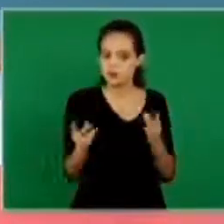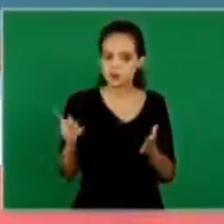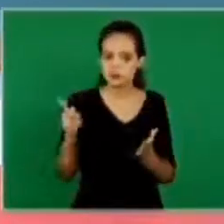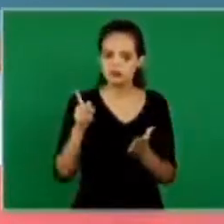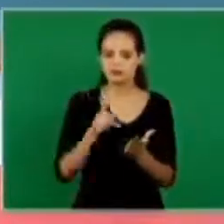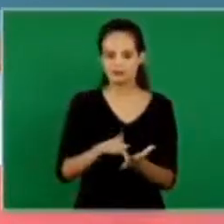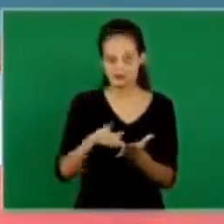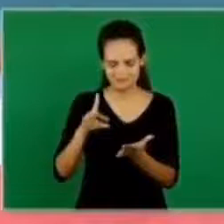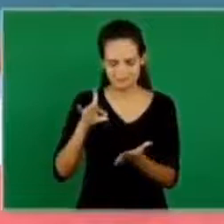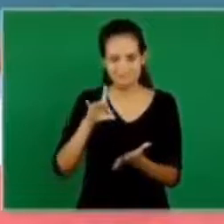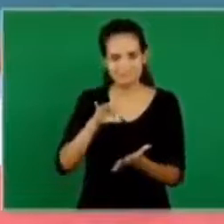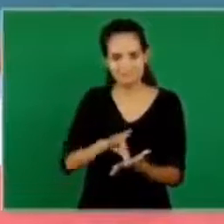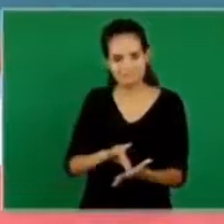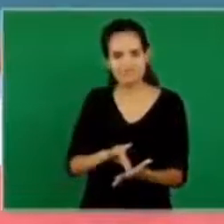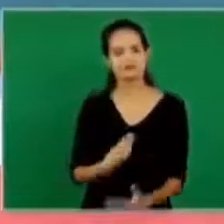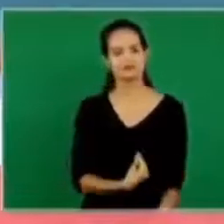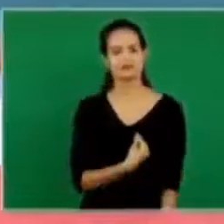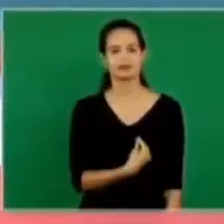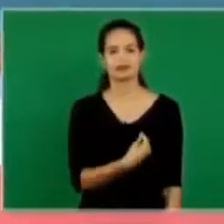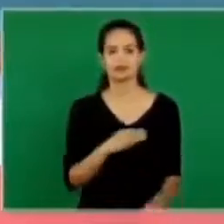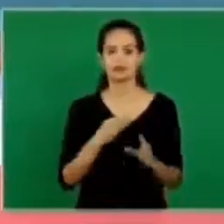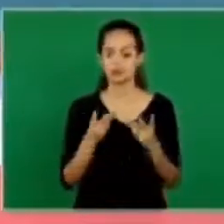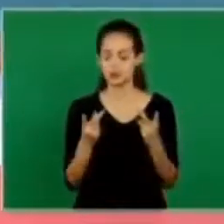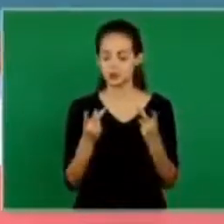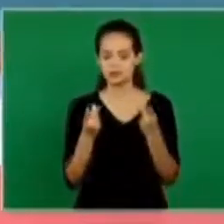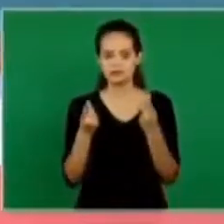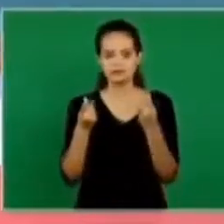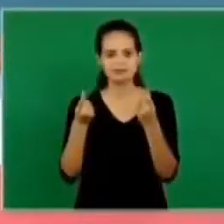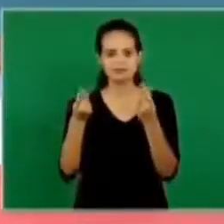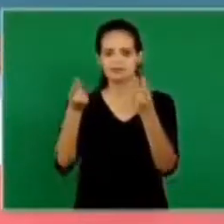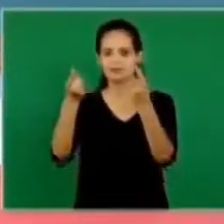everything exists, everything is eternal.